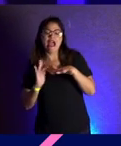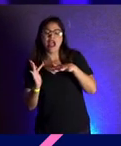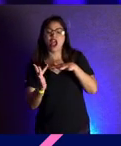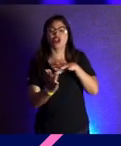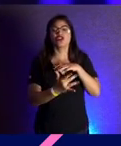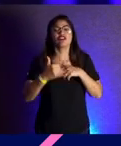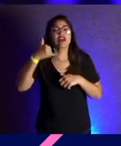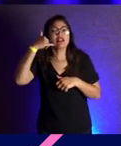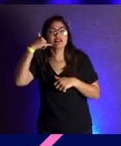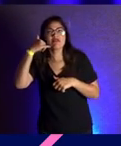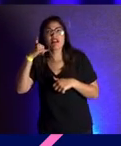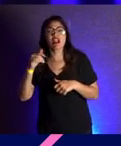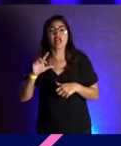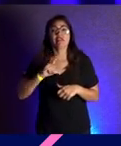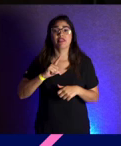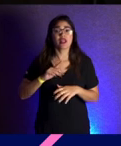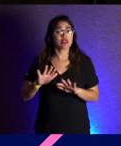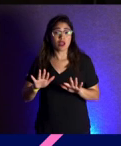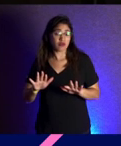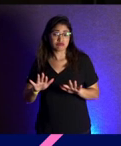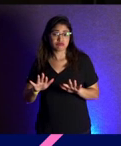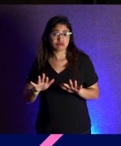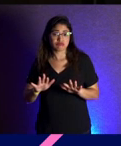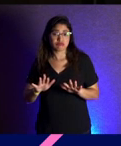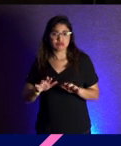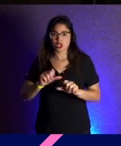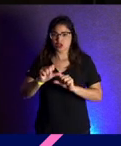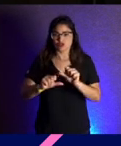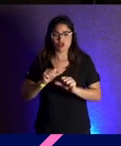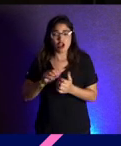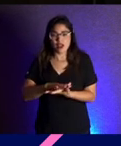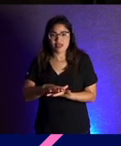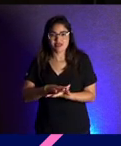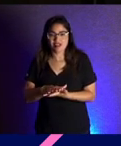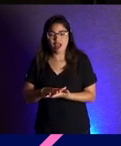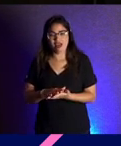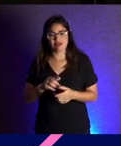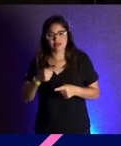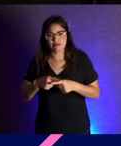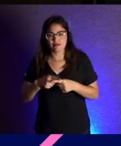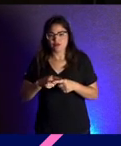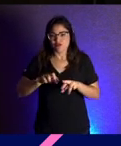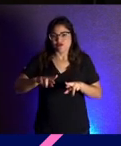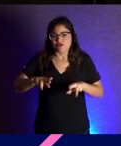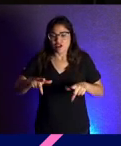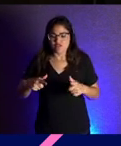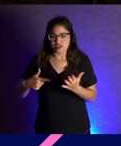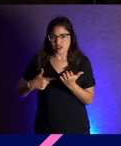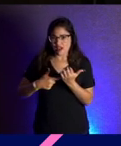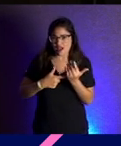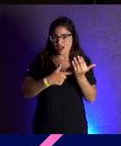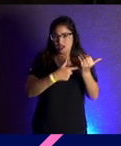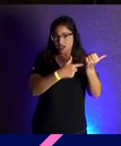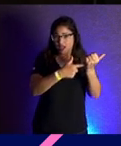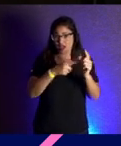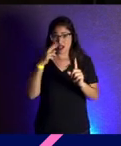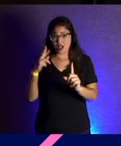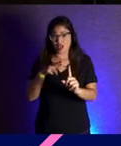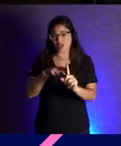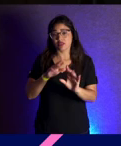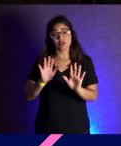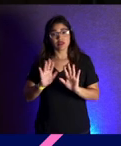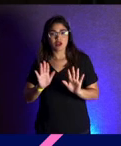all. Because the difference is not about technology, the difference is about people's relationship to social media.